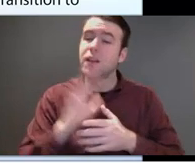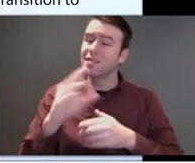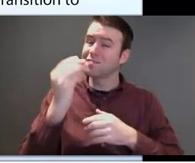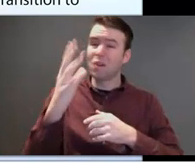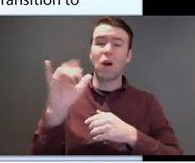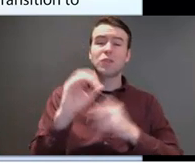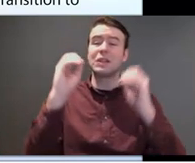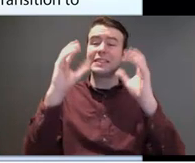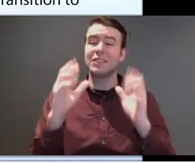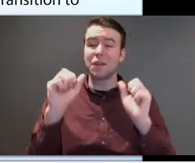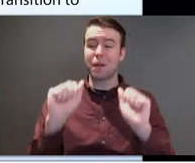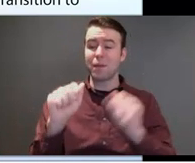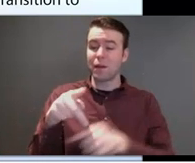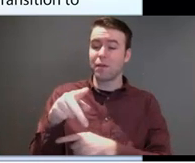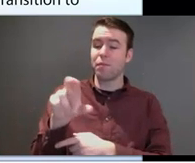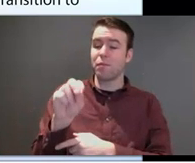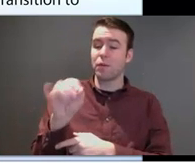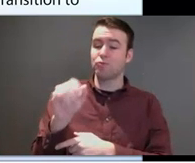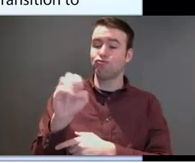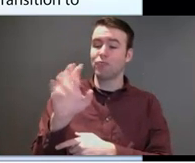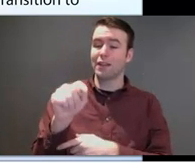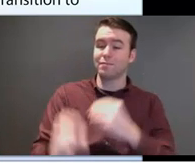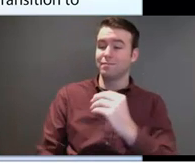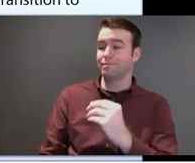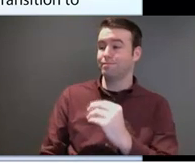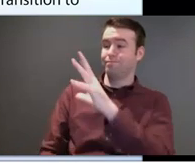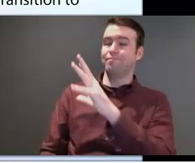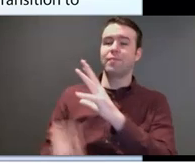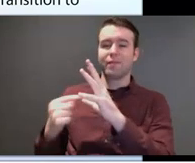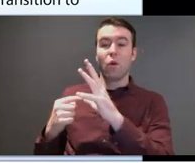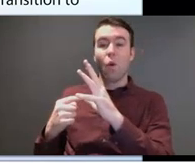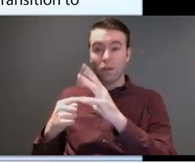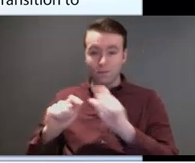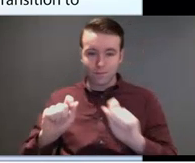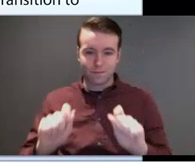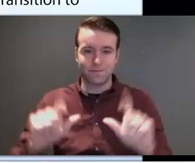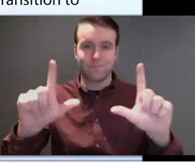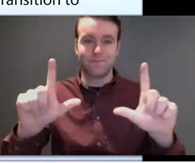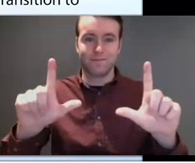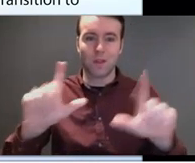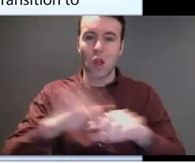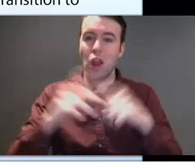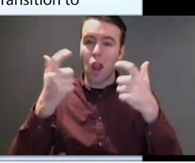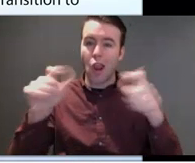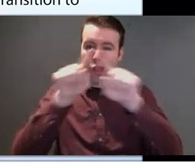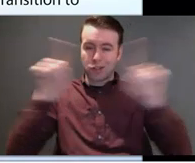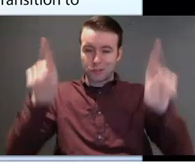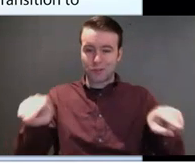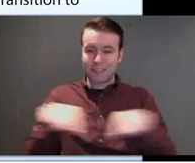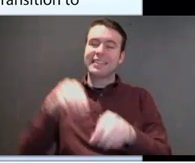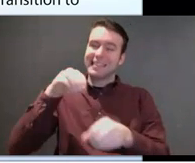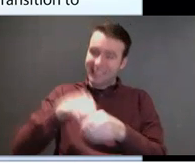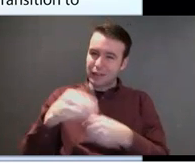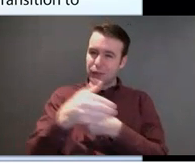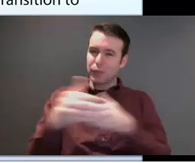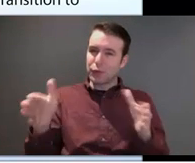even project their small computer screen onto a larger screen inside the